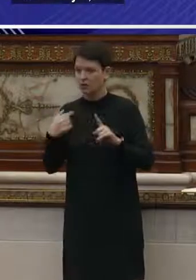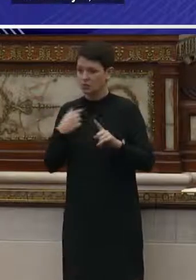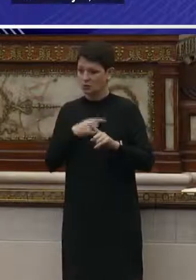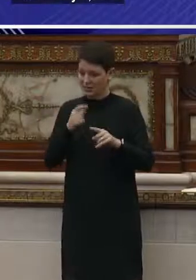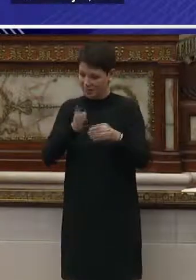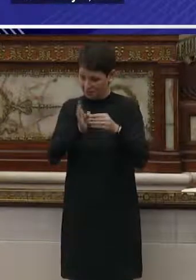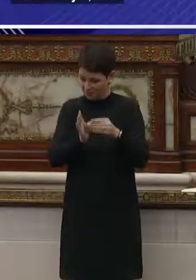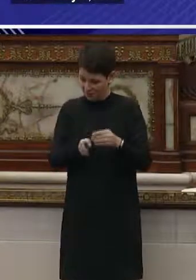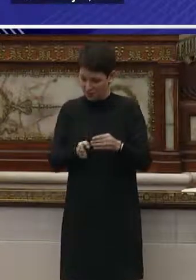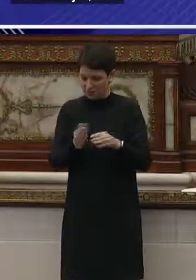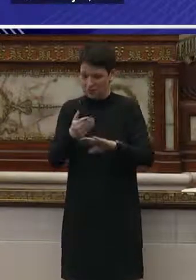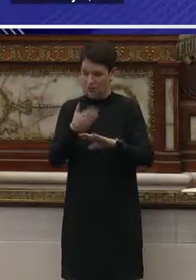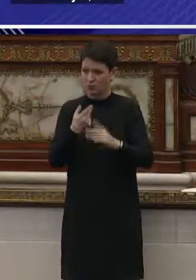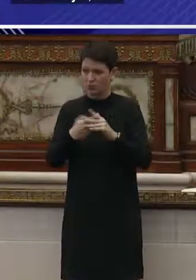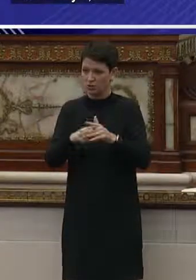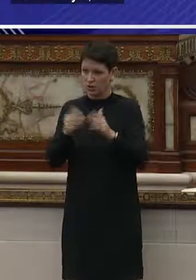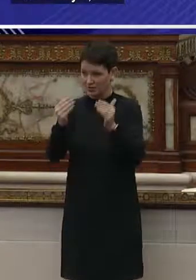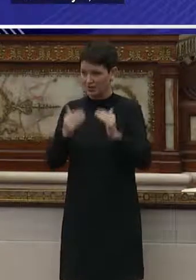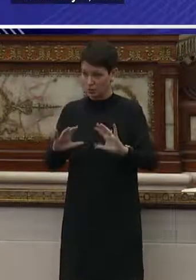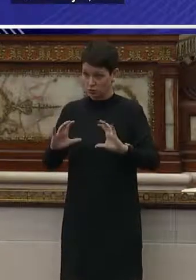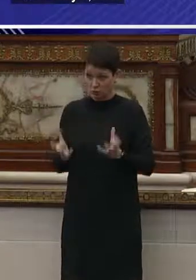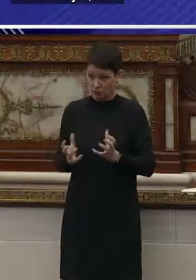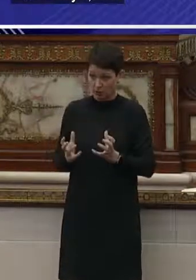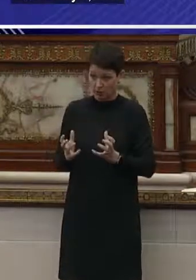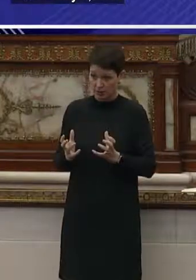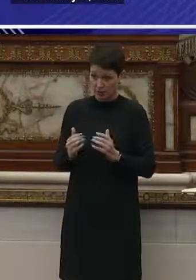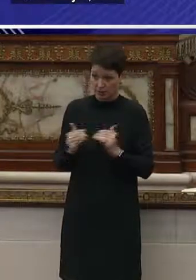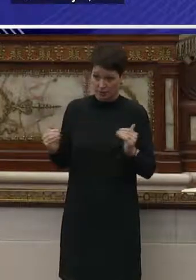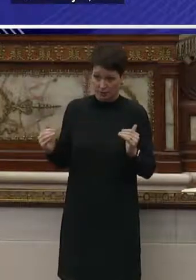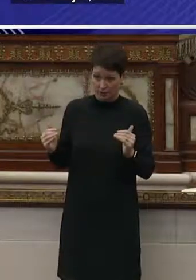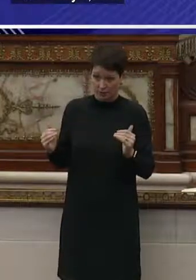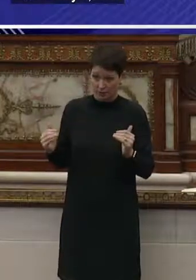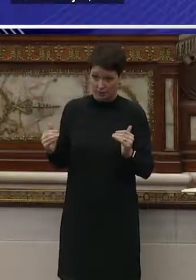finish these before we jump into the next level?